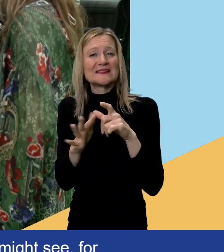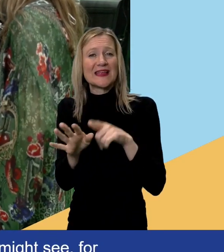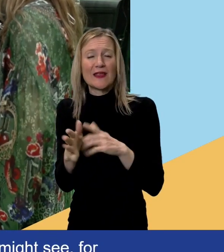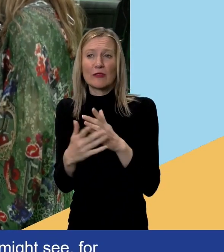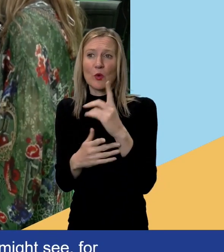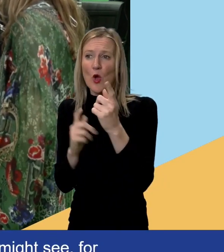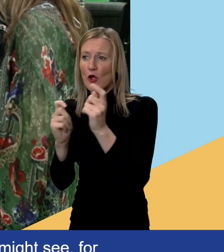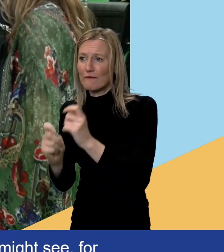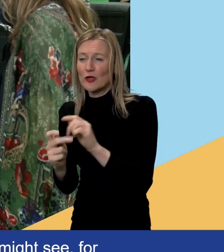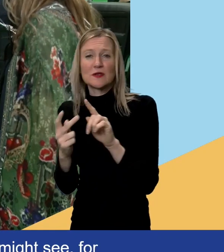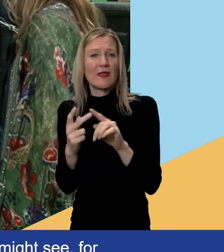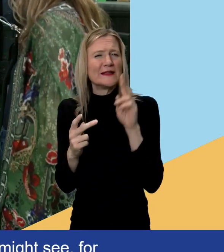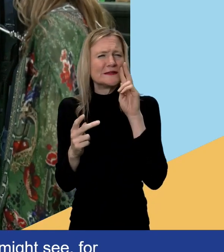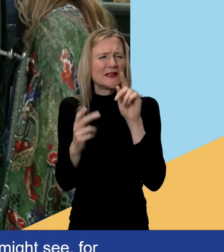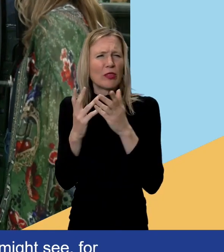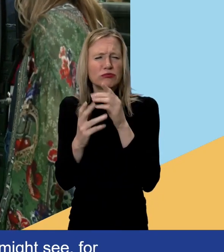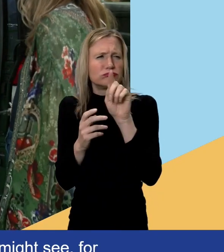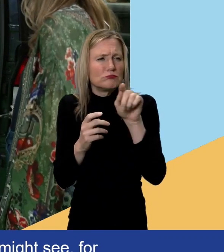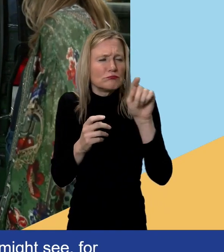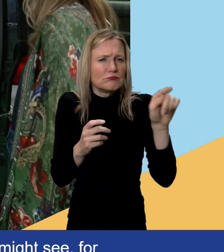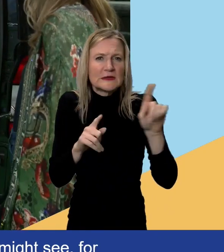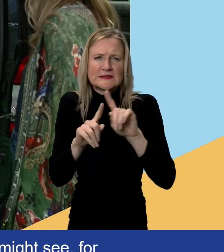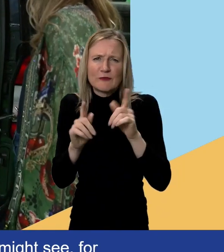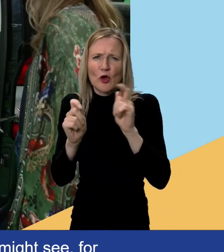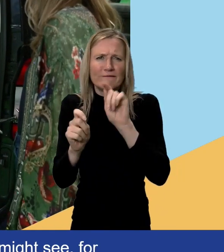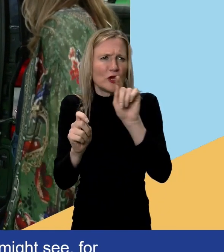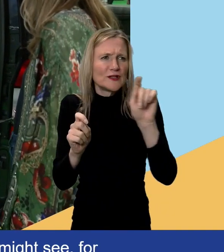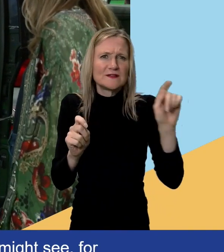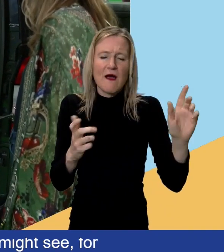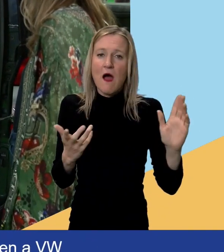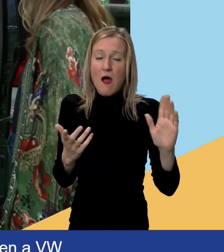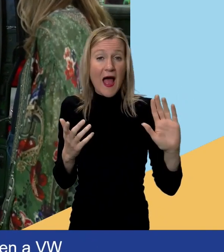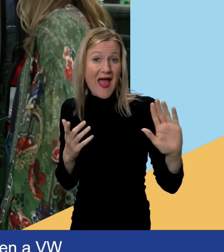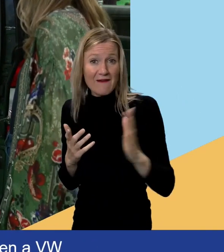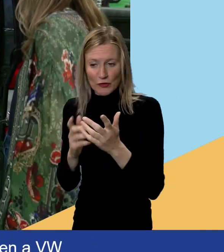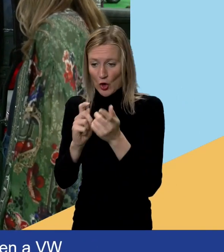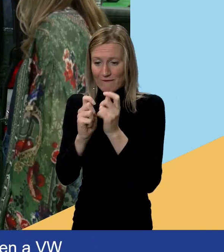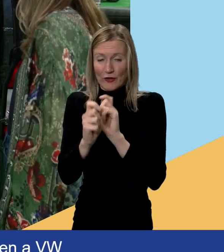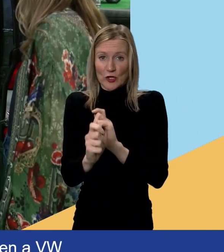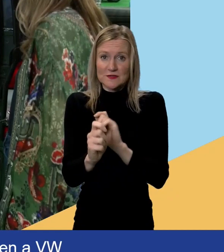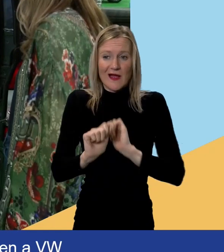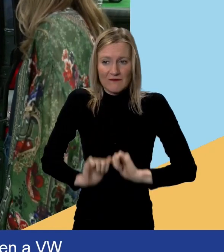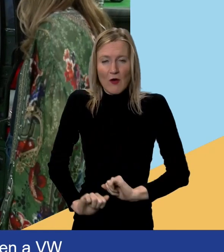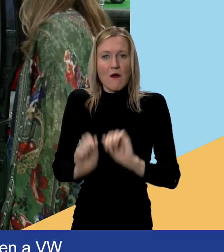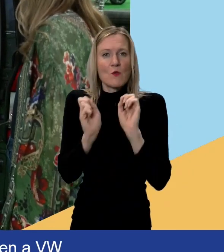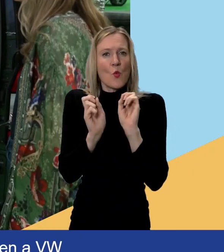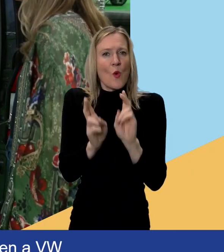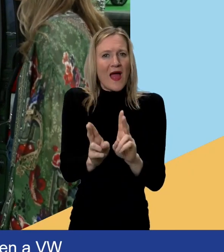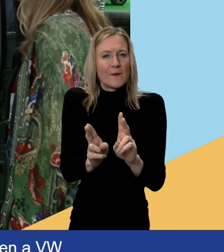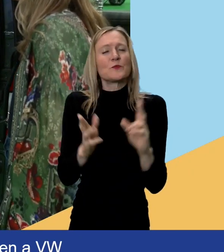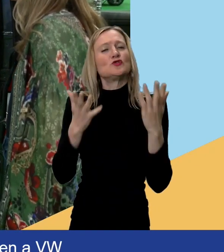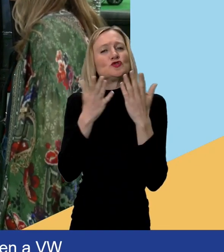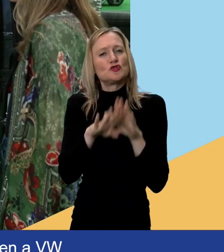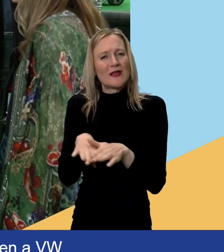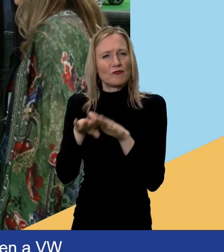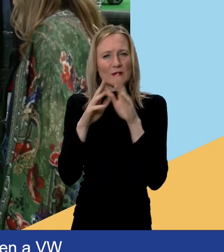a VW Caddy through three different ones as well. Yeah. They're all going to be slightly different. Every converter has their own way of doing things. Generally, you'll see the same